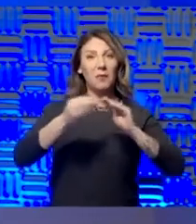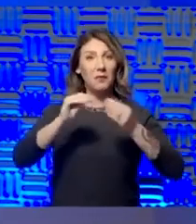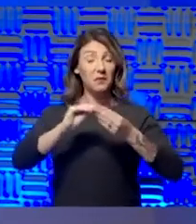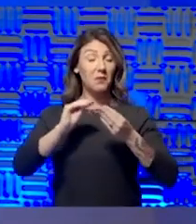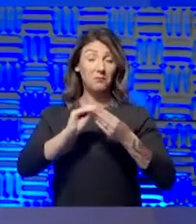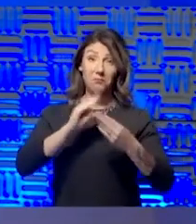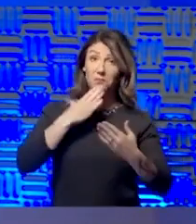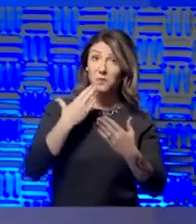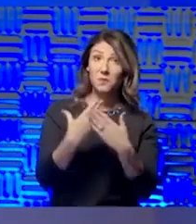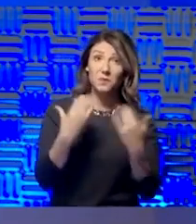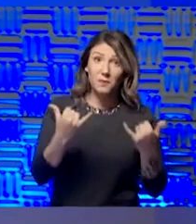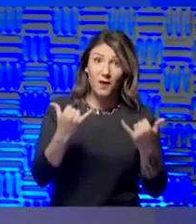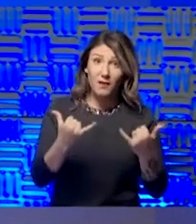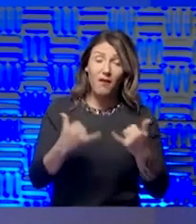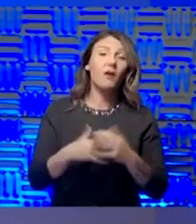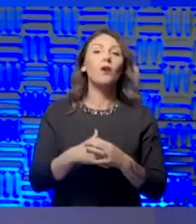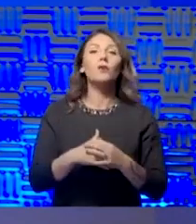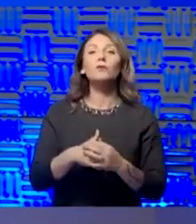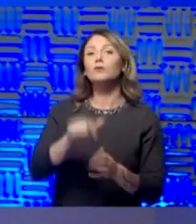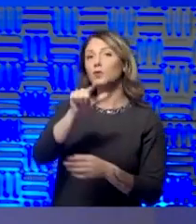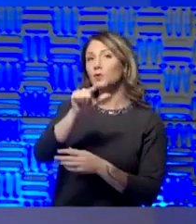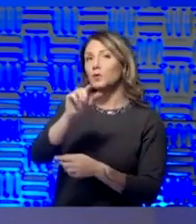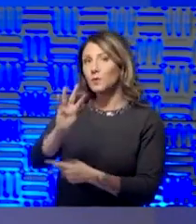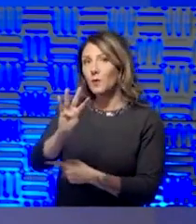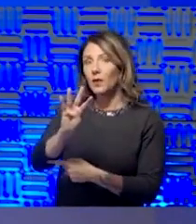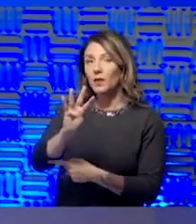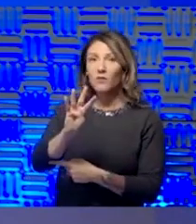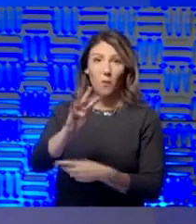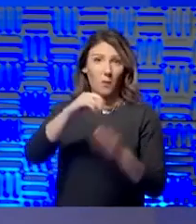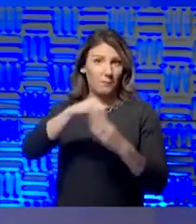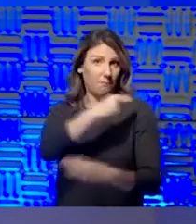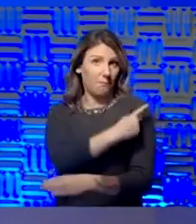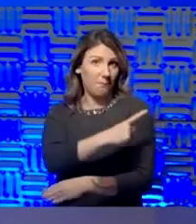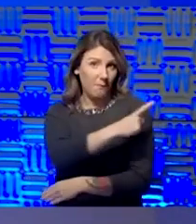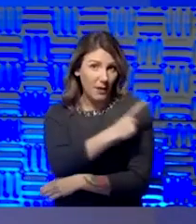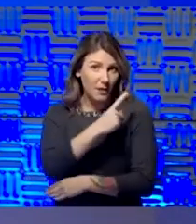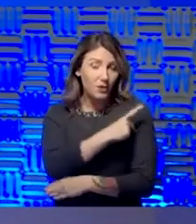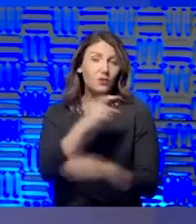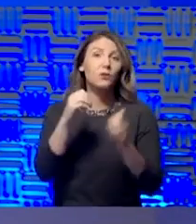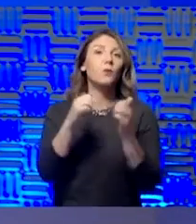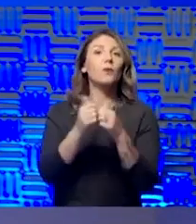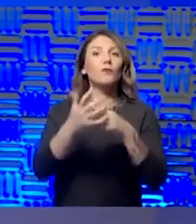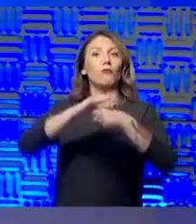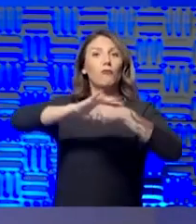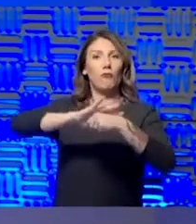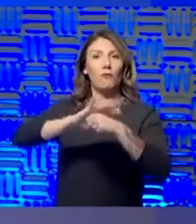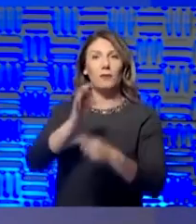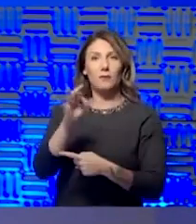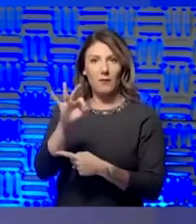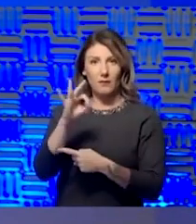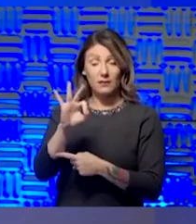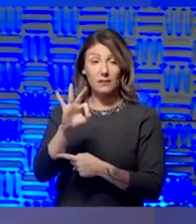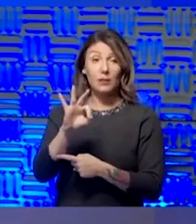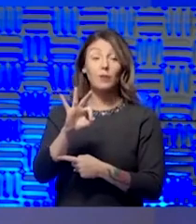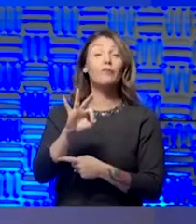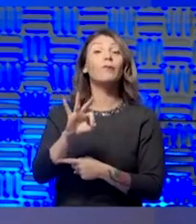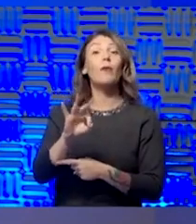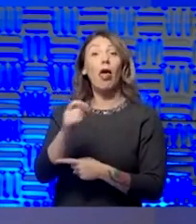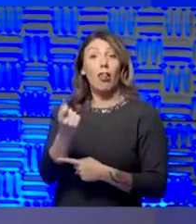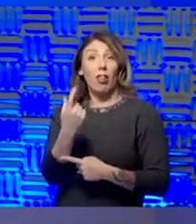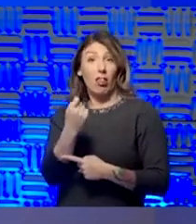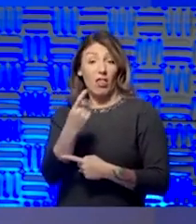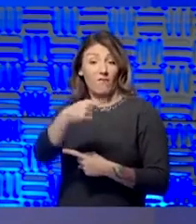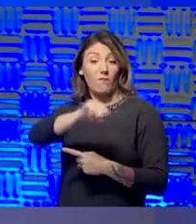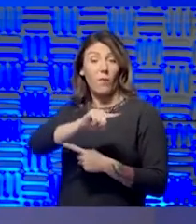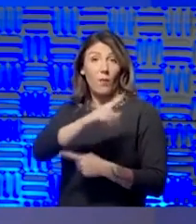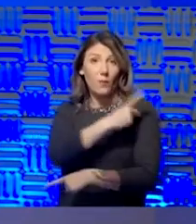pretty good right now. 24 inpatients with COVID-19. 11 of those patients are in the